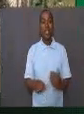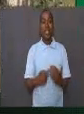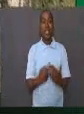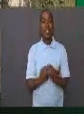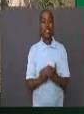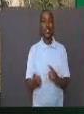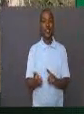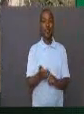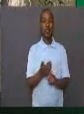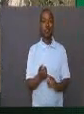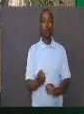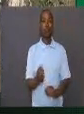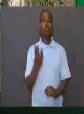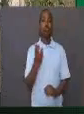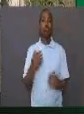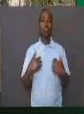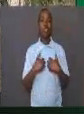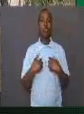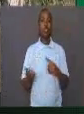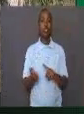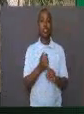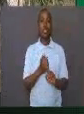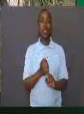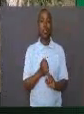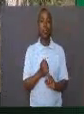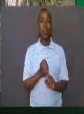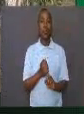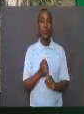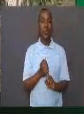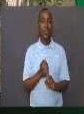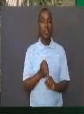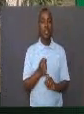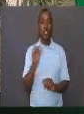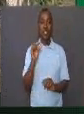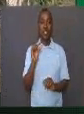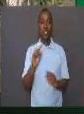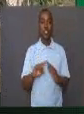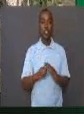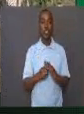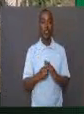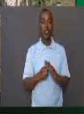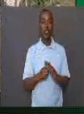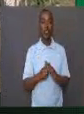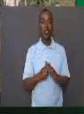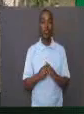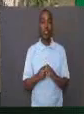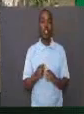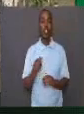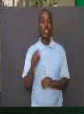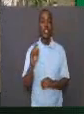includes many animals, from tiny aphids to herds of